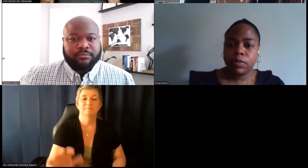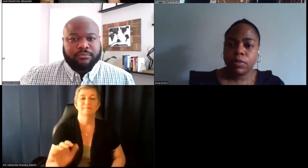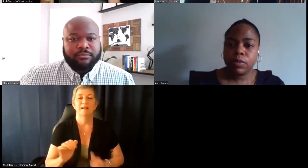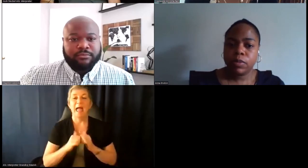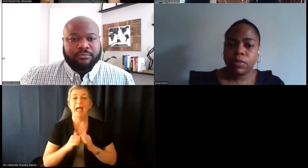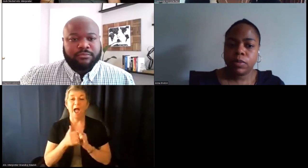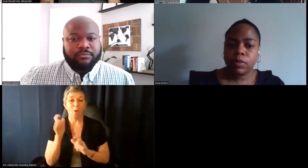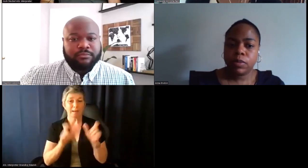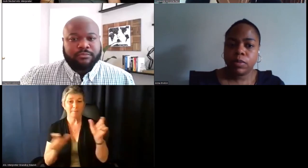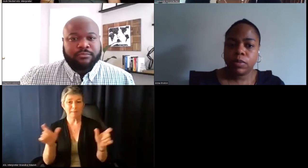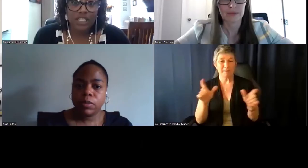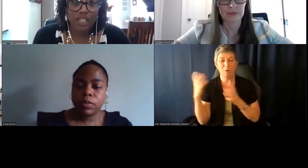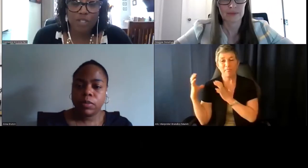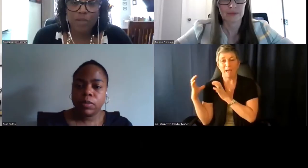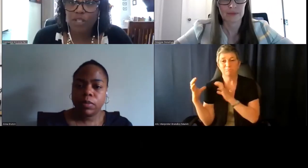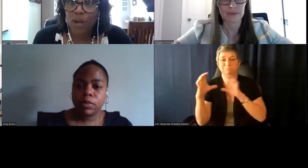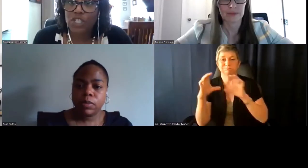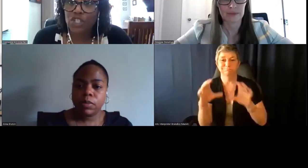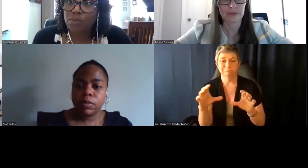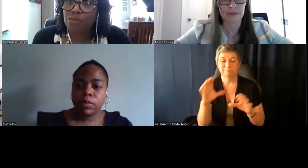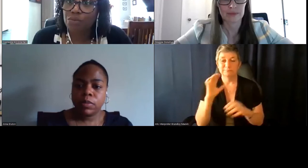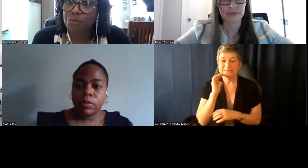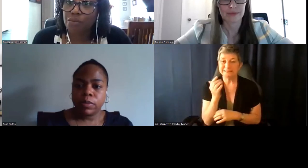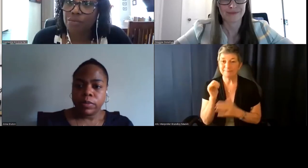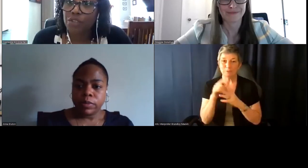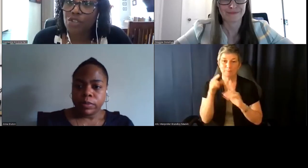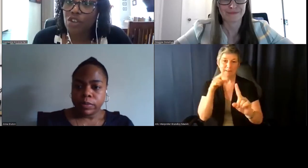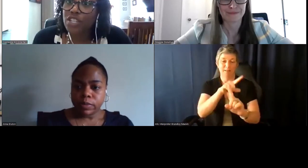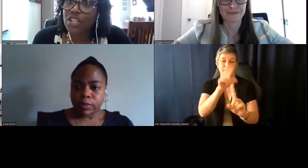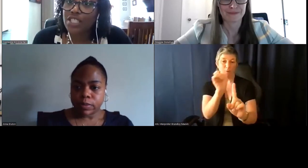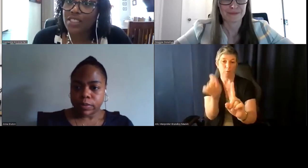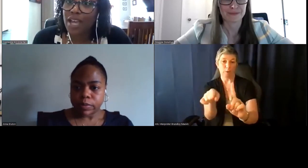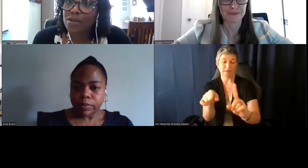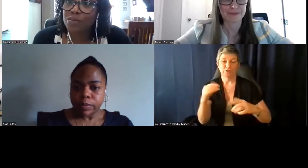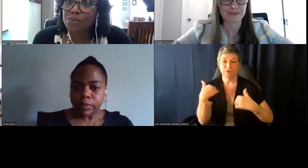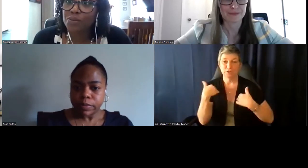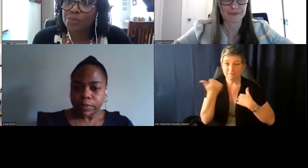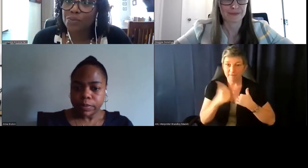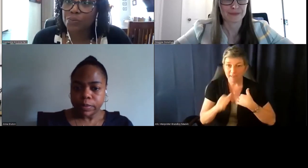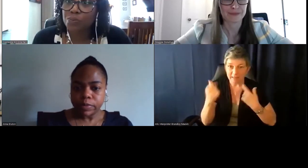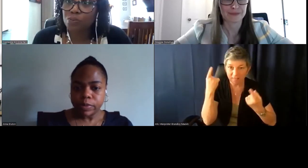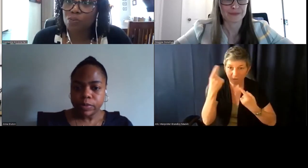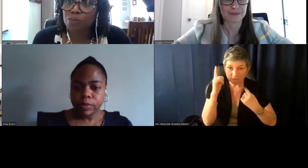that burden really seems to be the question. Do you have any thoughts on that?